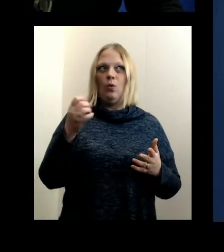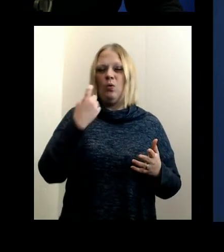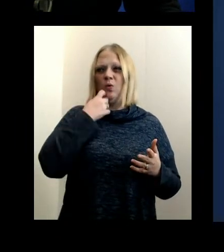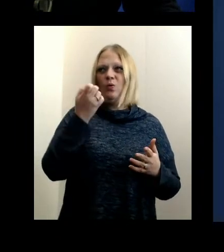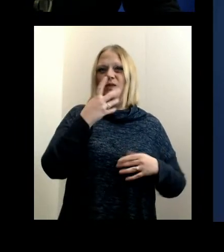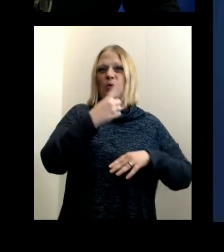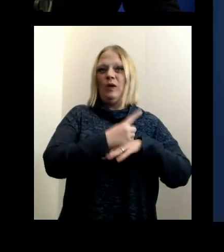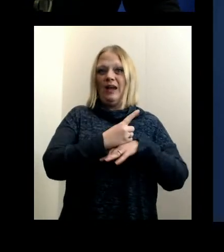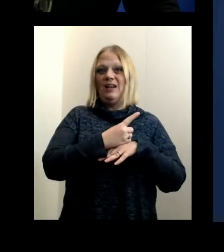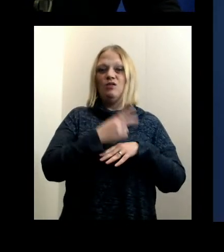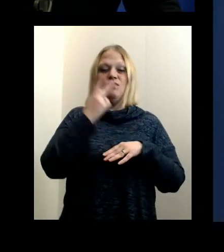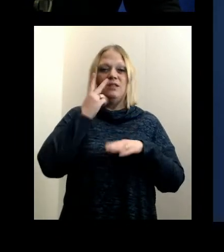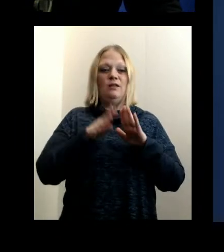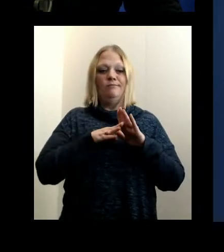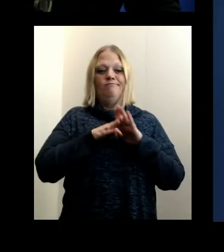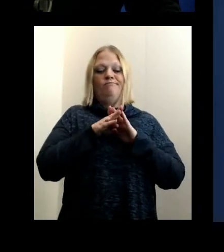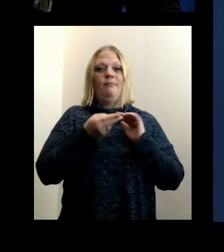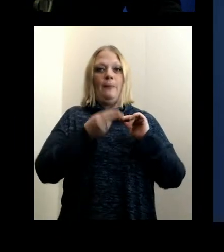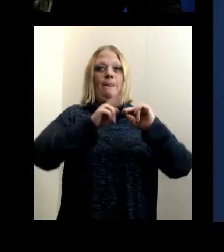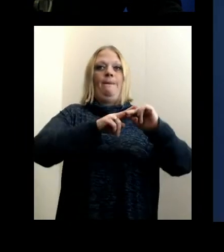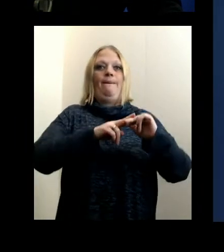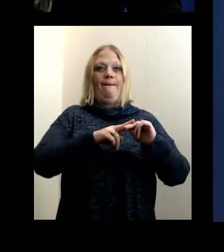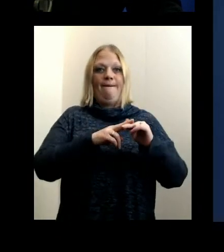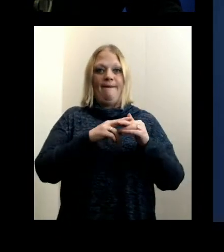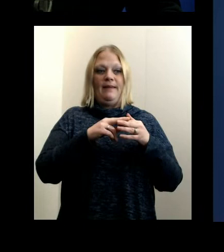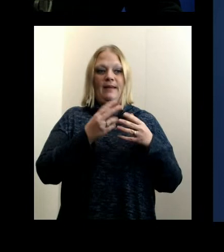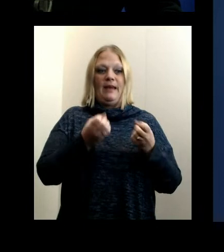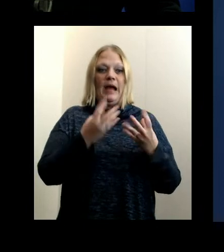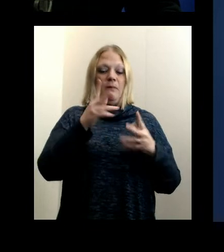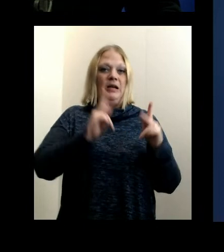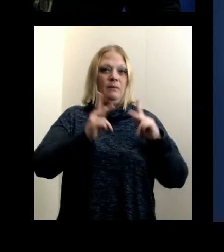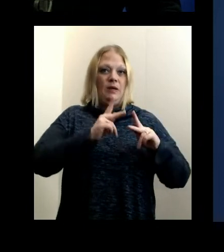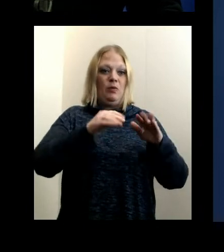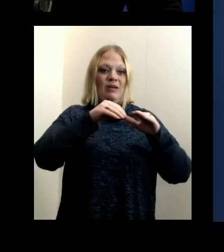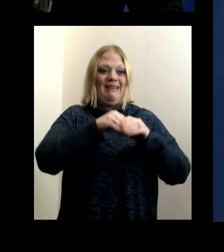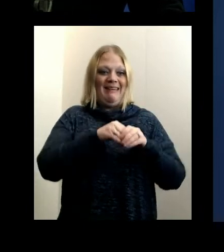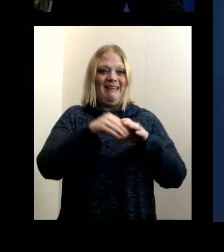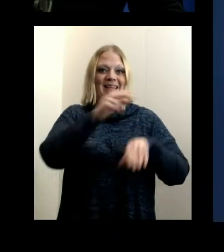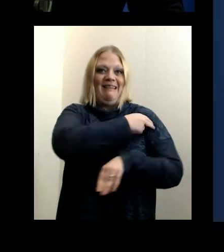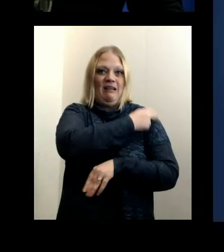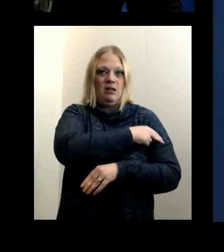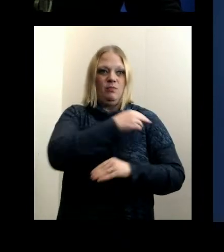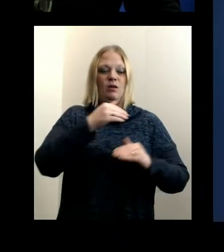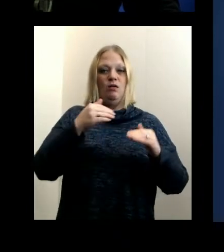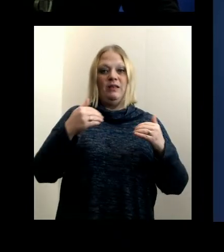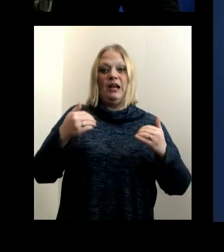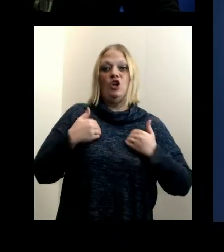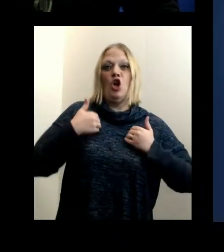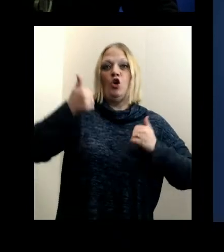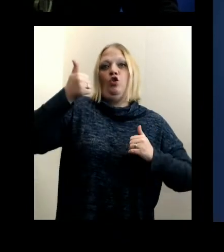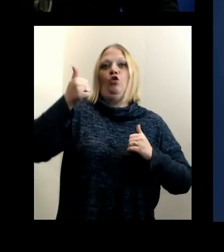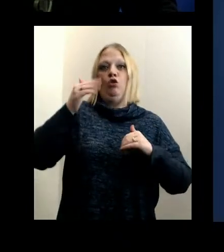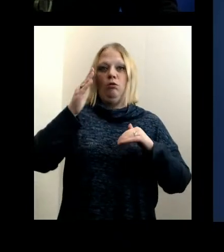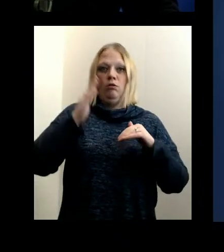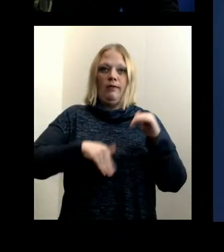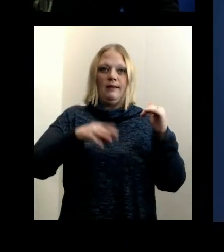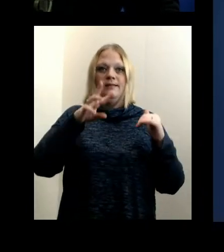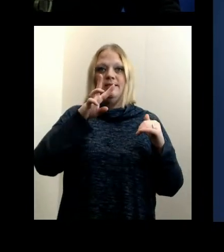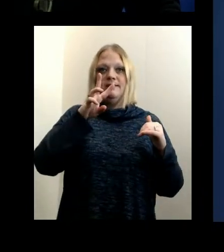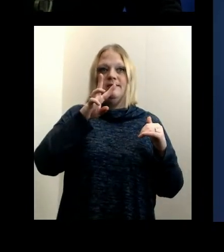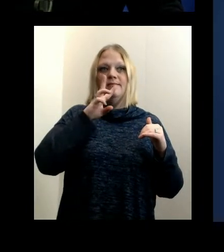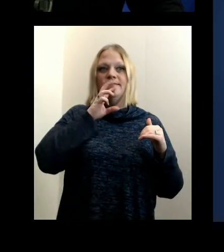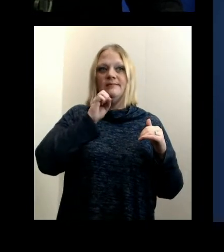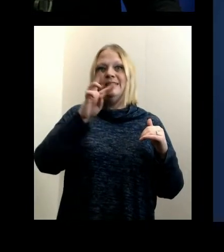actually uptick in the number of people hospitalized who are younger than 64 or 64 and